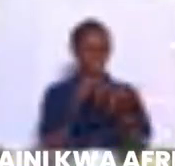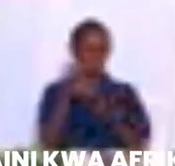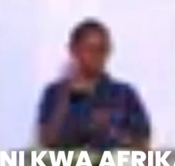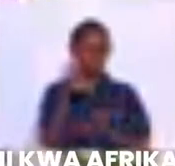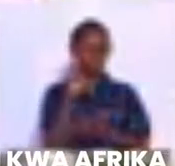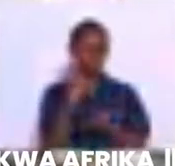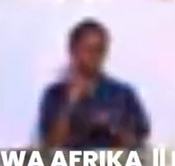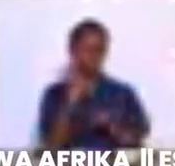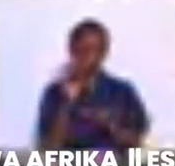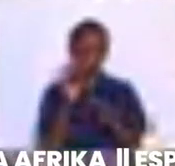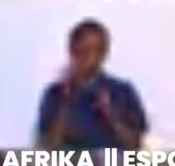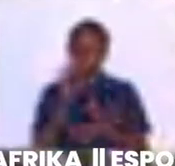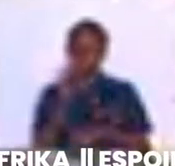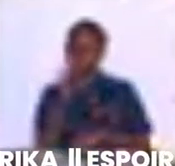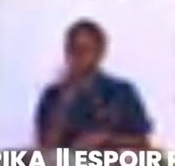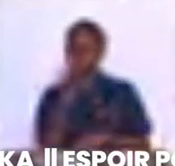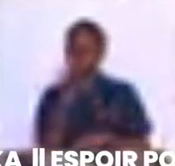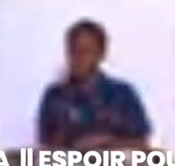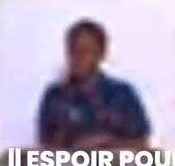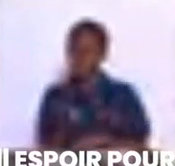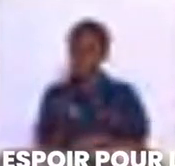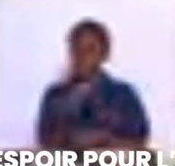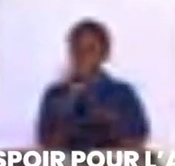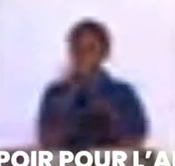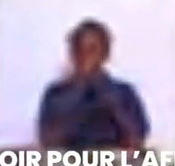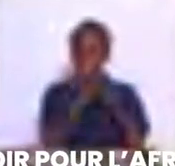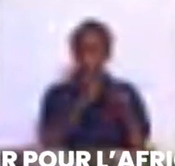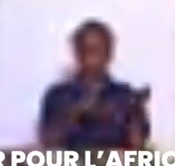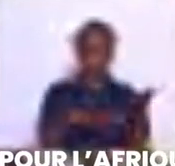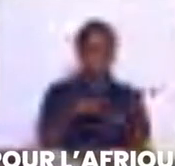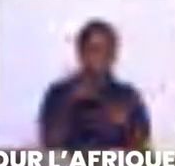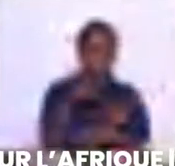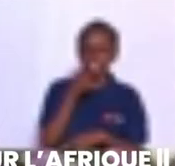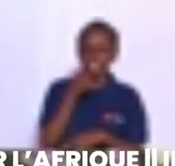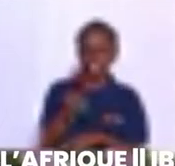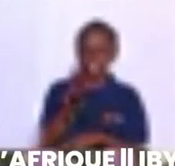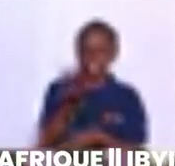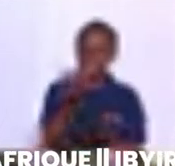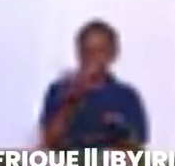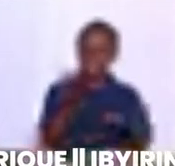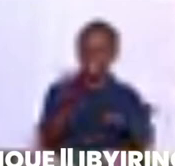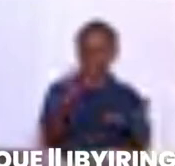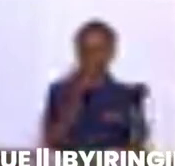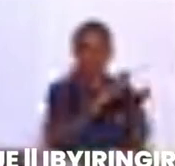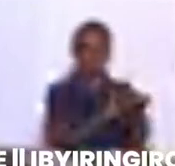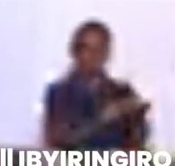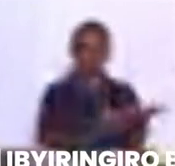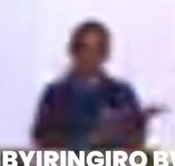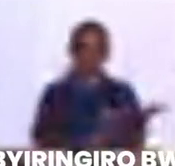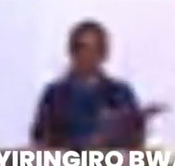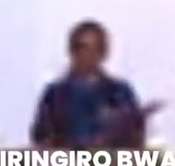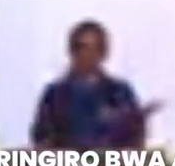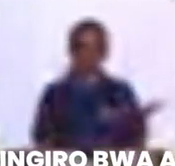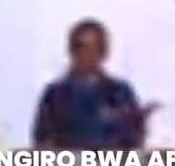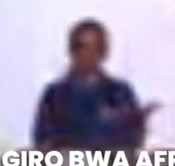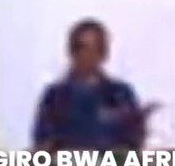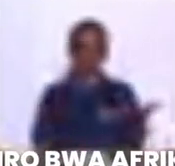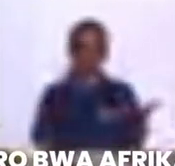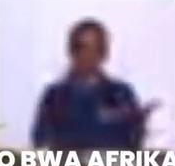want. We call it Say Anything Session.